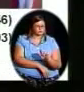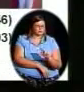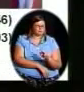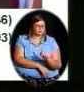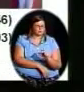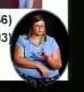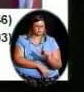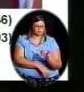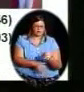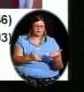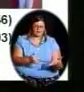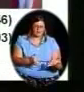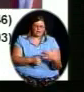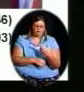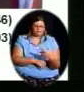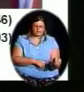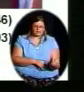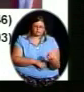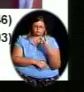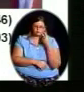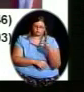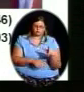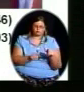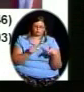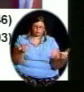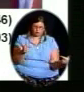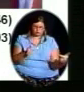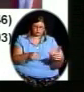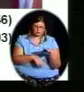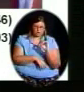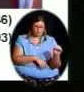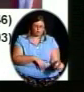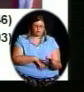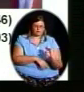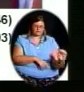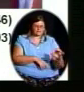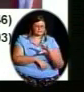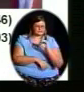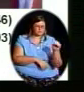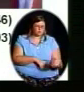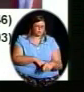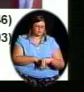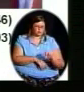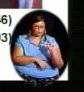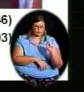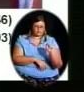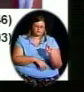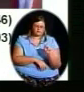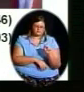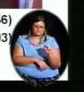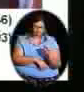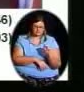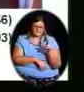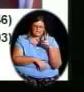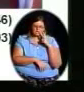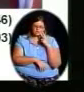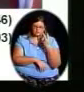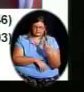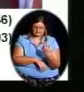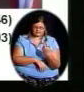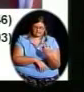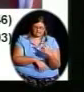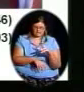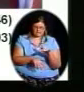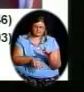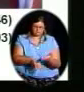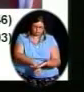senior high enrollment. You can see our 2 largest high schools are Olathe East and Olathe North, and you can, however, also see that our